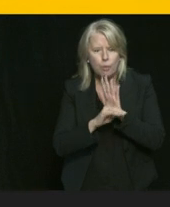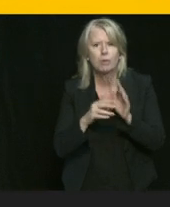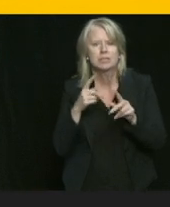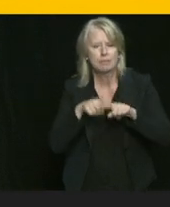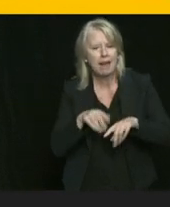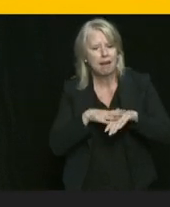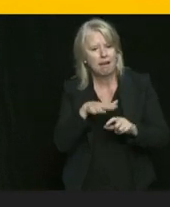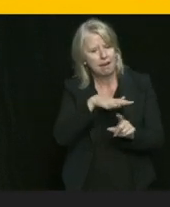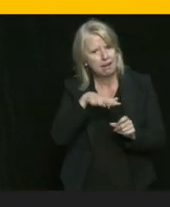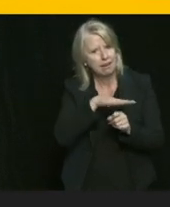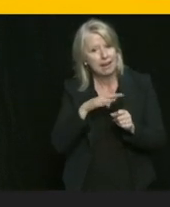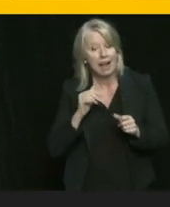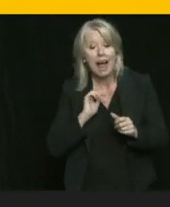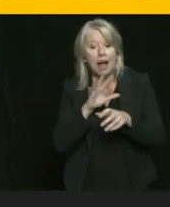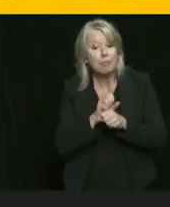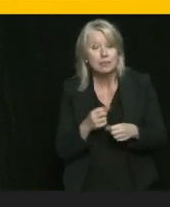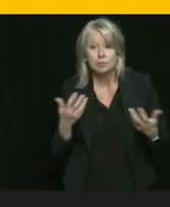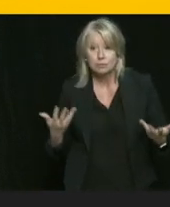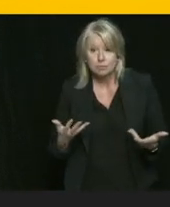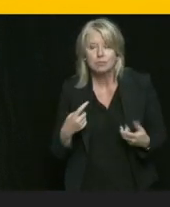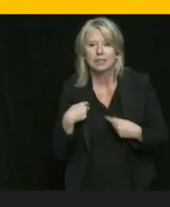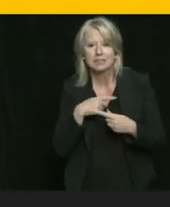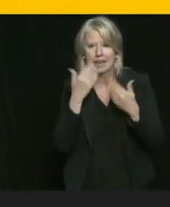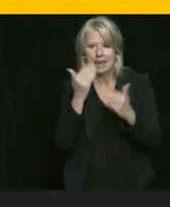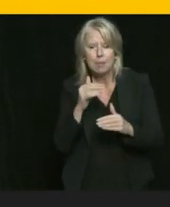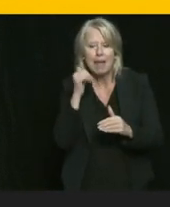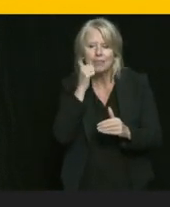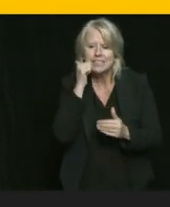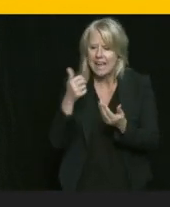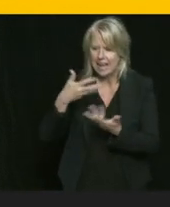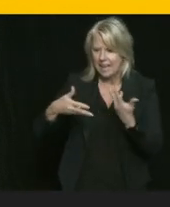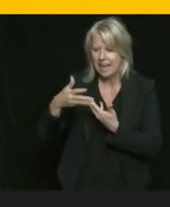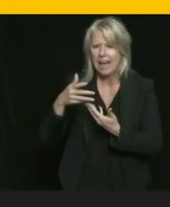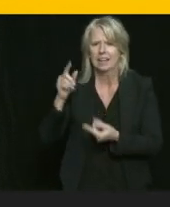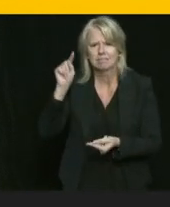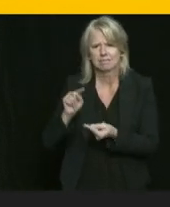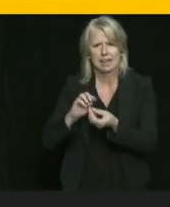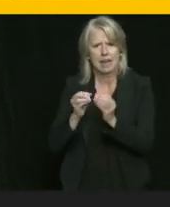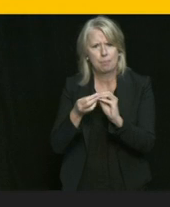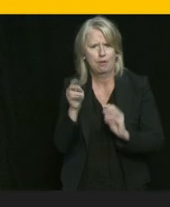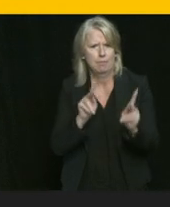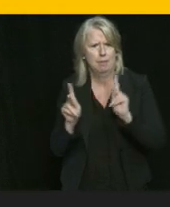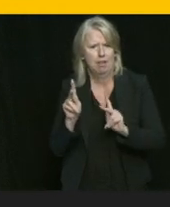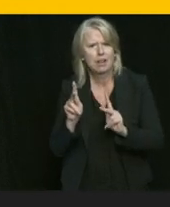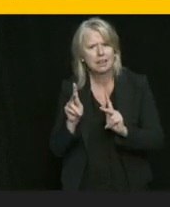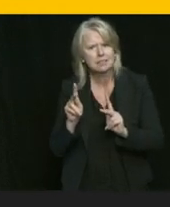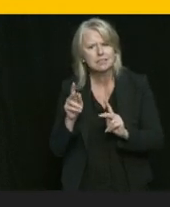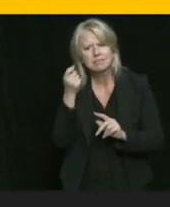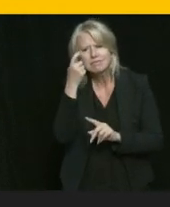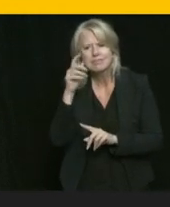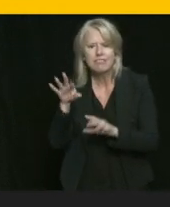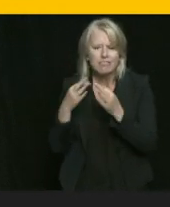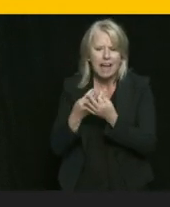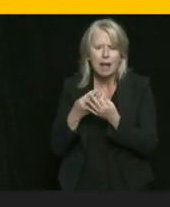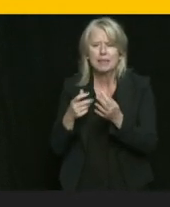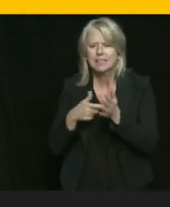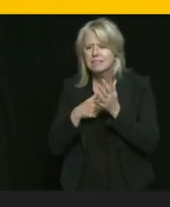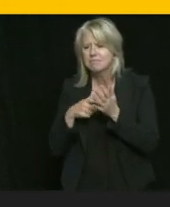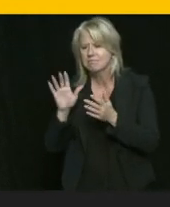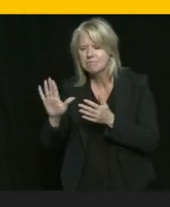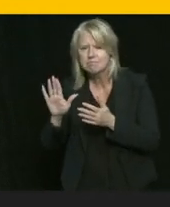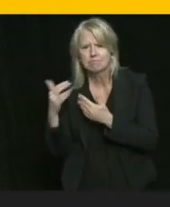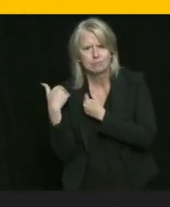Individual practices include limiting our everyday contacts to as few people as possible, given personal, family, and essential